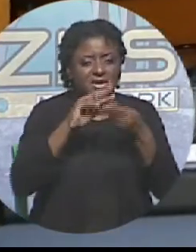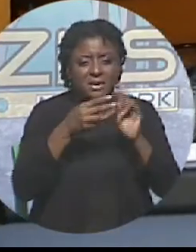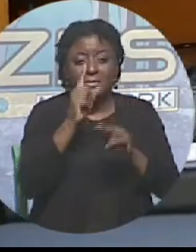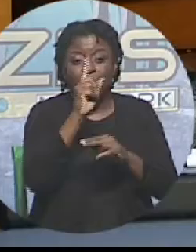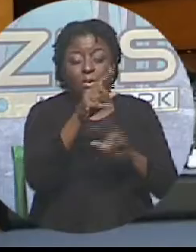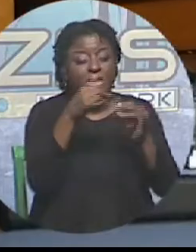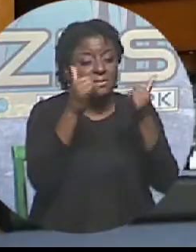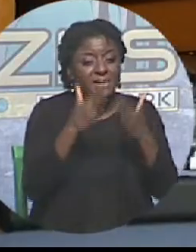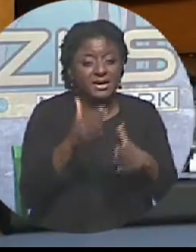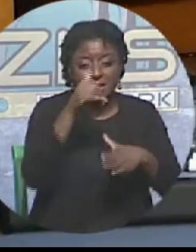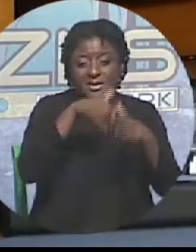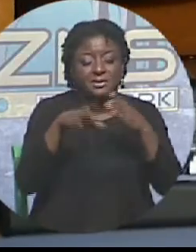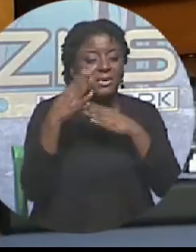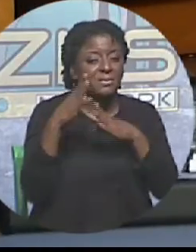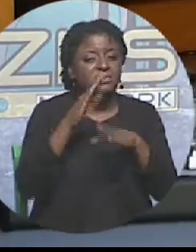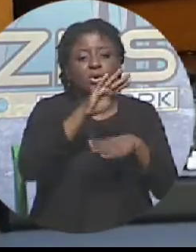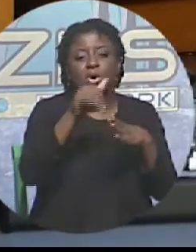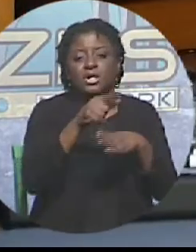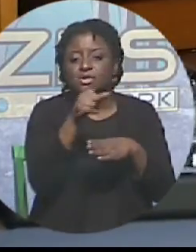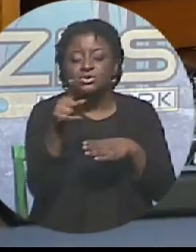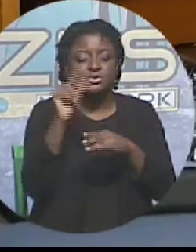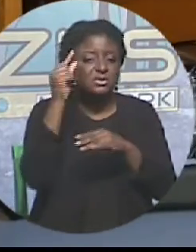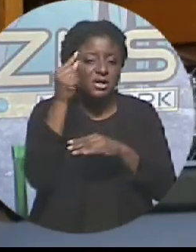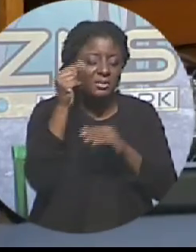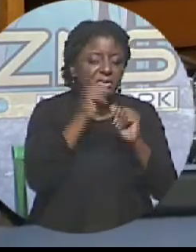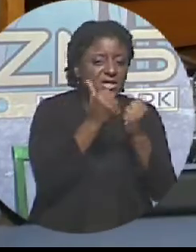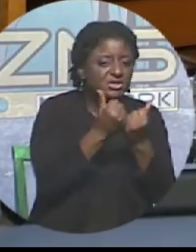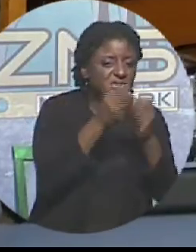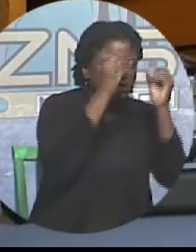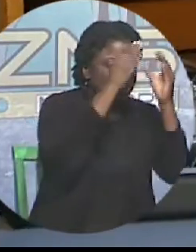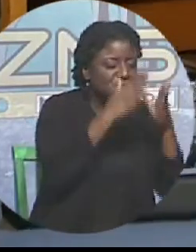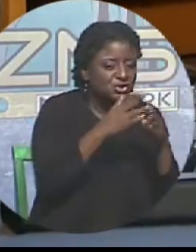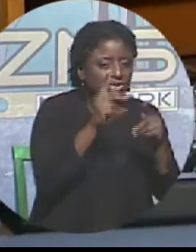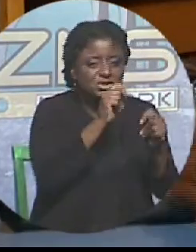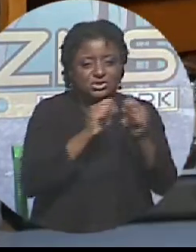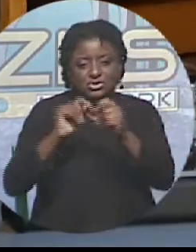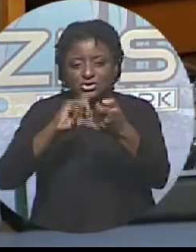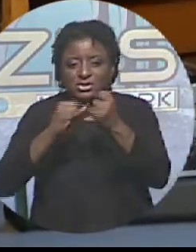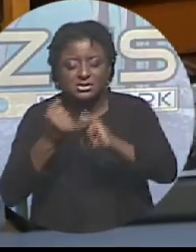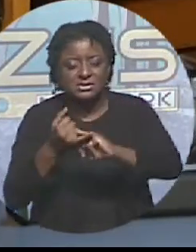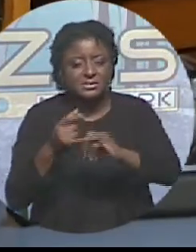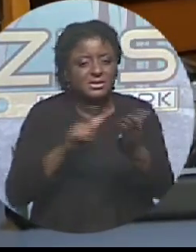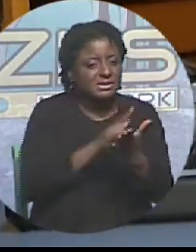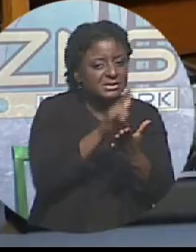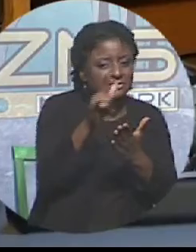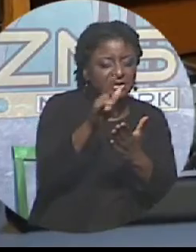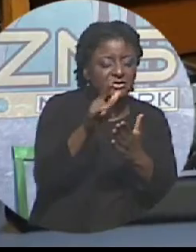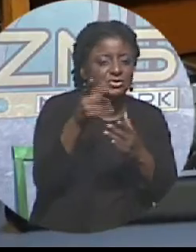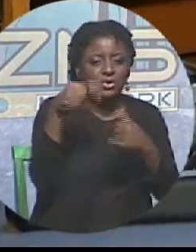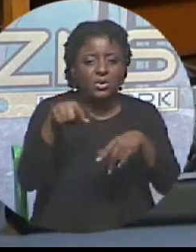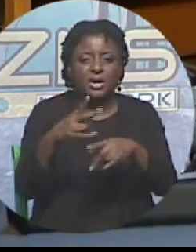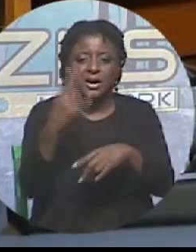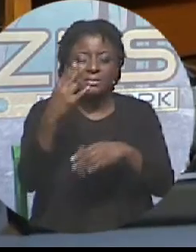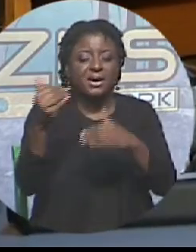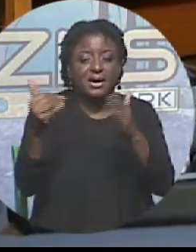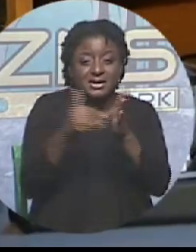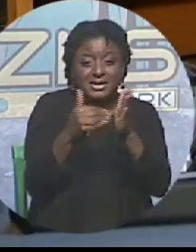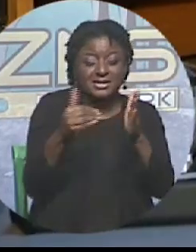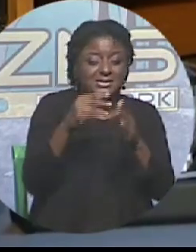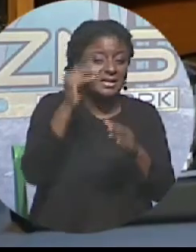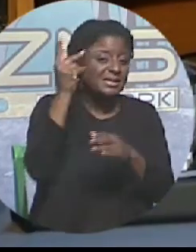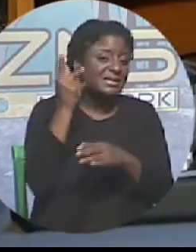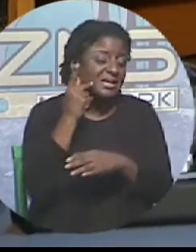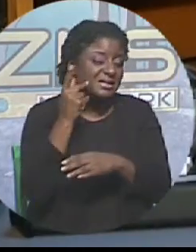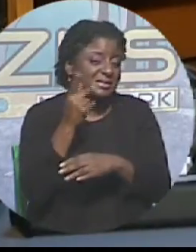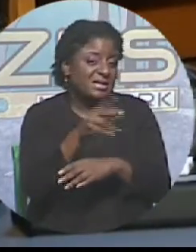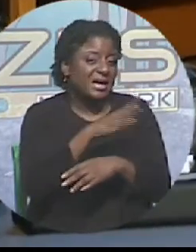Bahamas. So all you agencies like teachers and tourism and civil aviation, you went up against Kelsey and Benson.